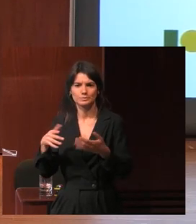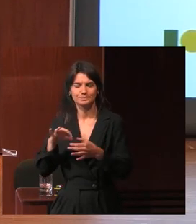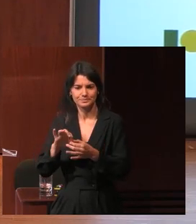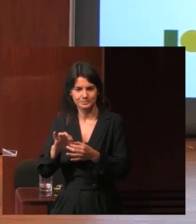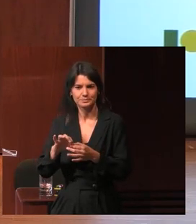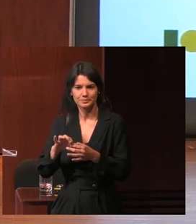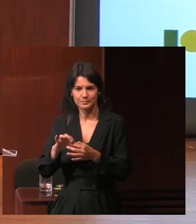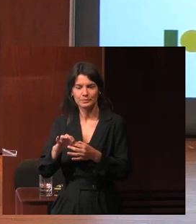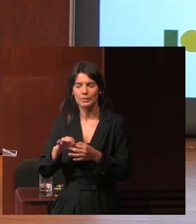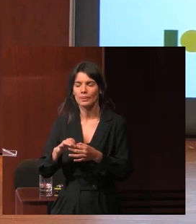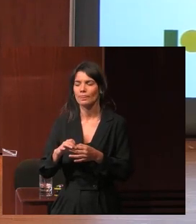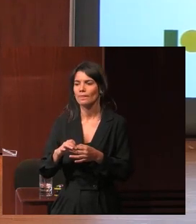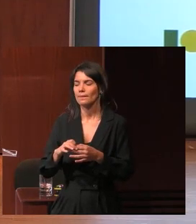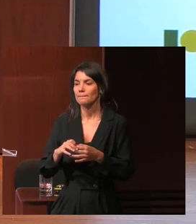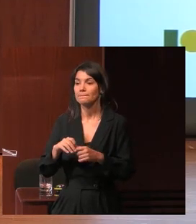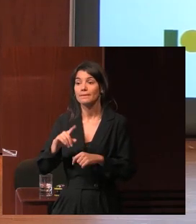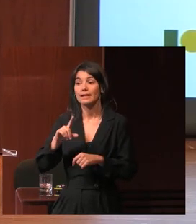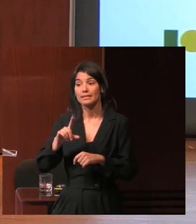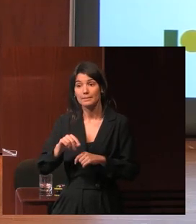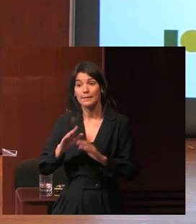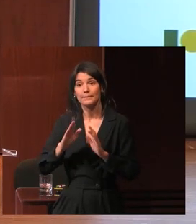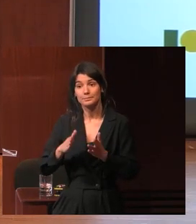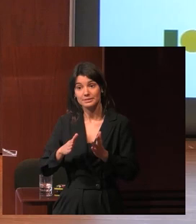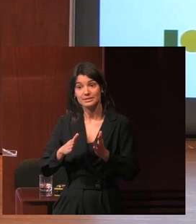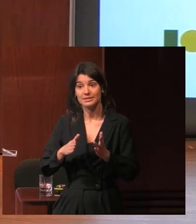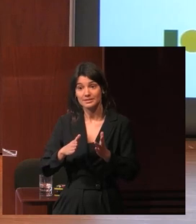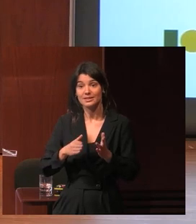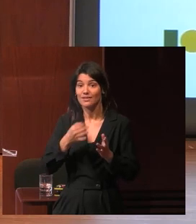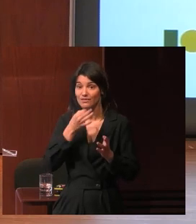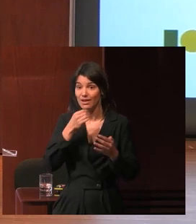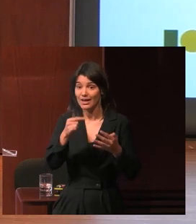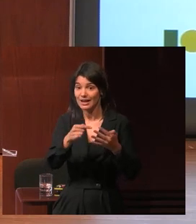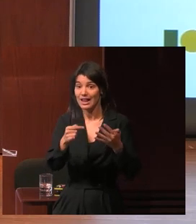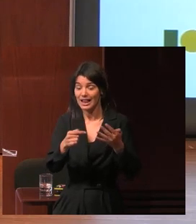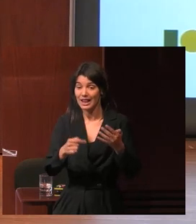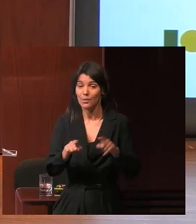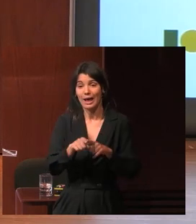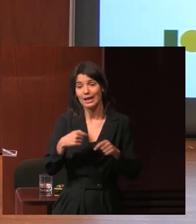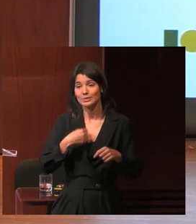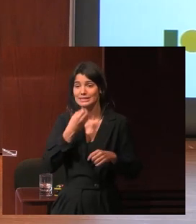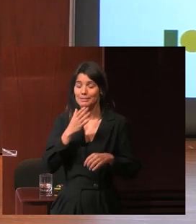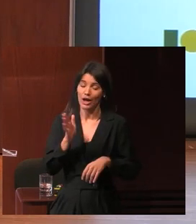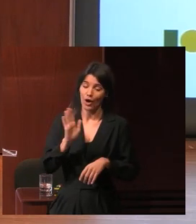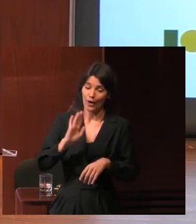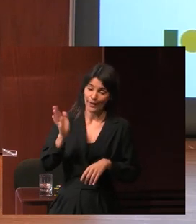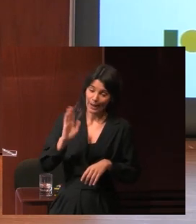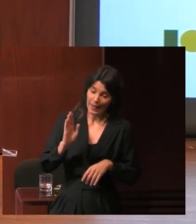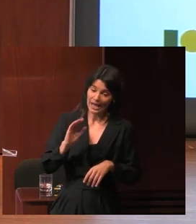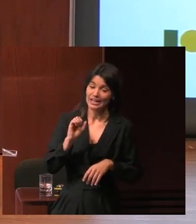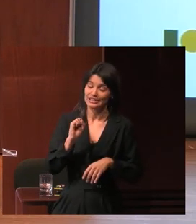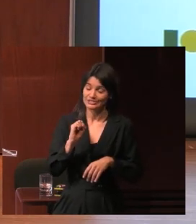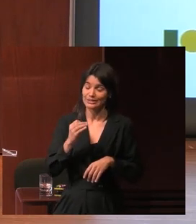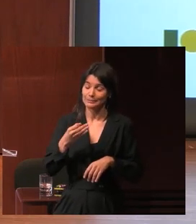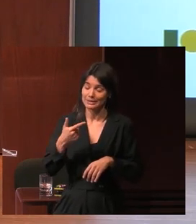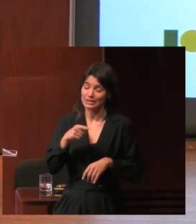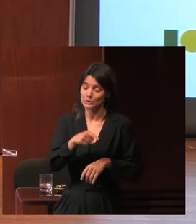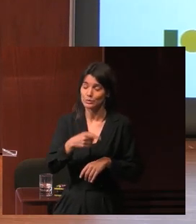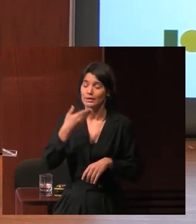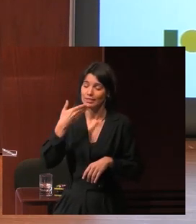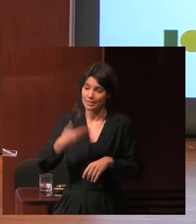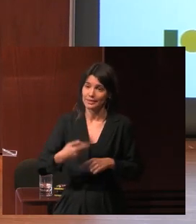very kind person. You say, hello ChatGPT, you are an expert in this and this, and I would like you to write me an